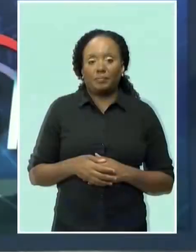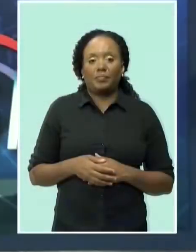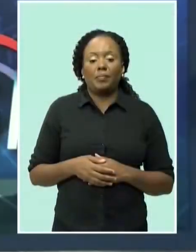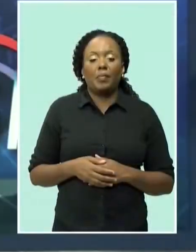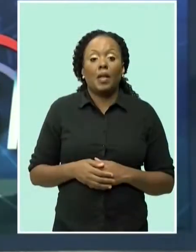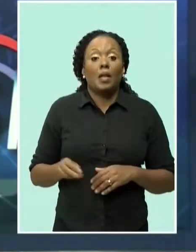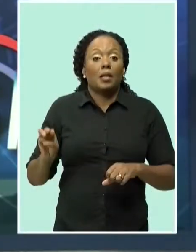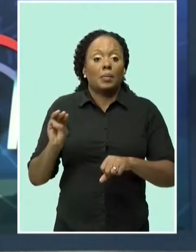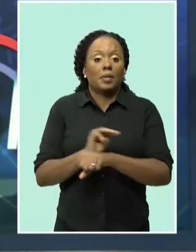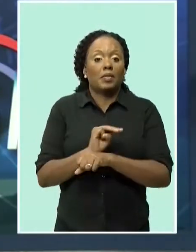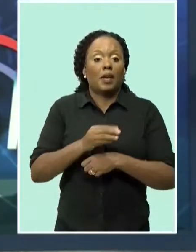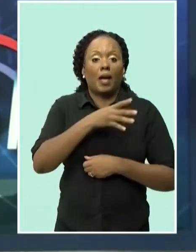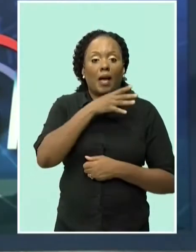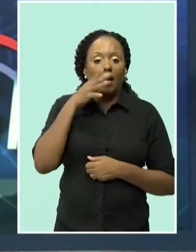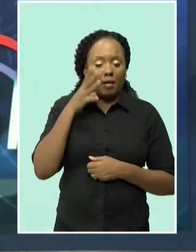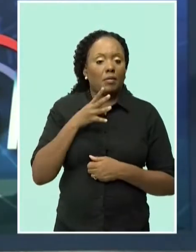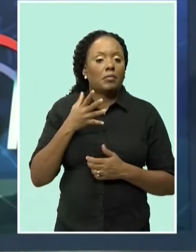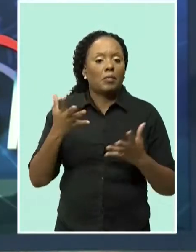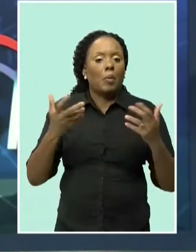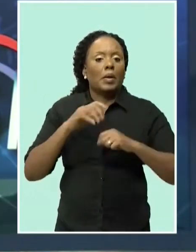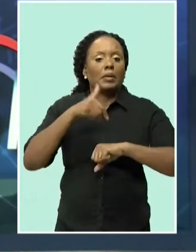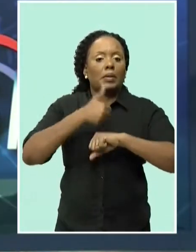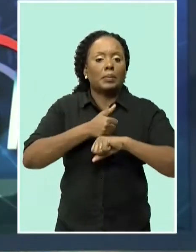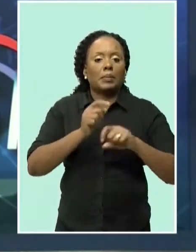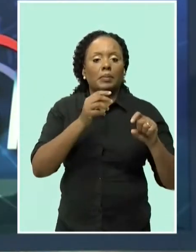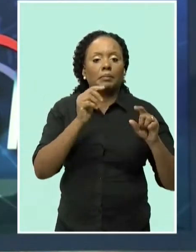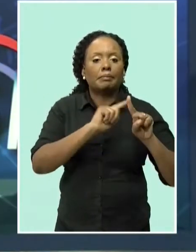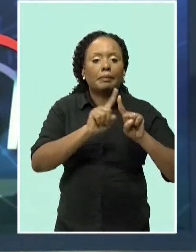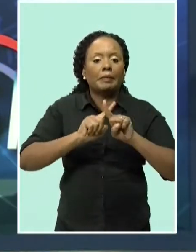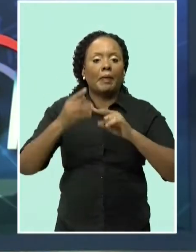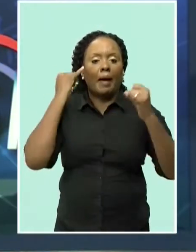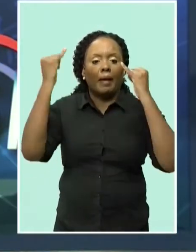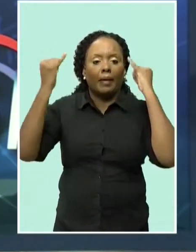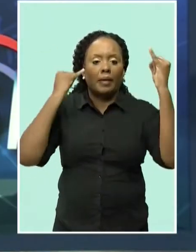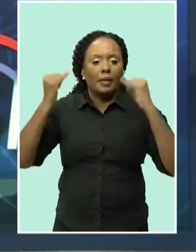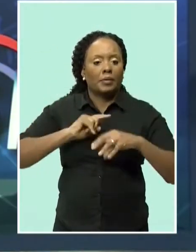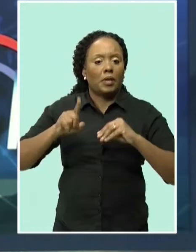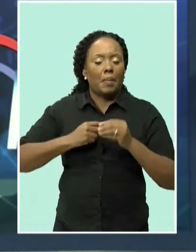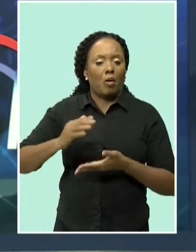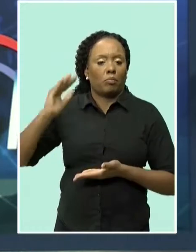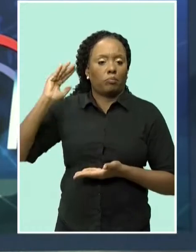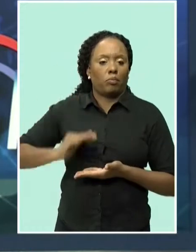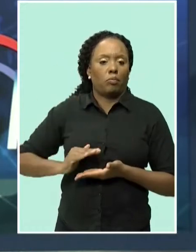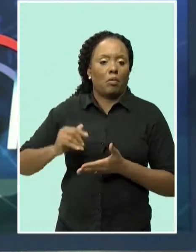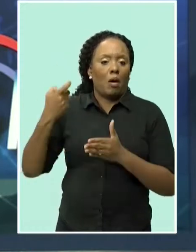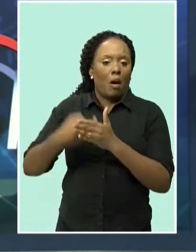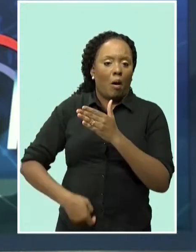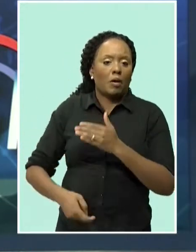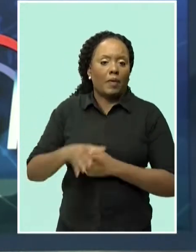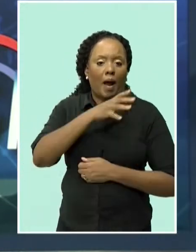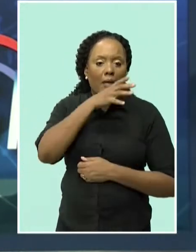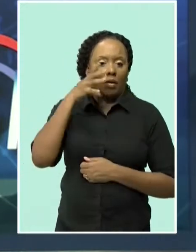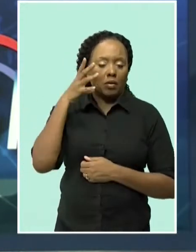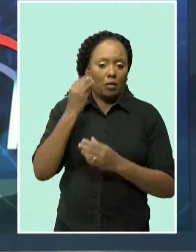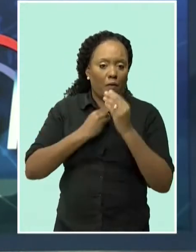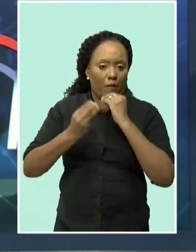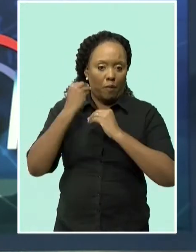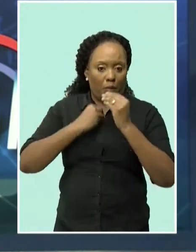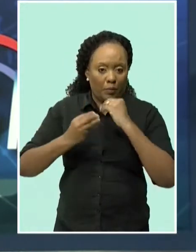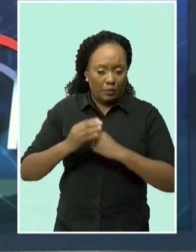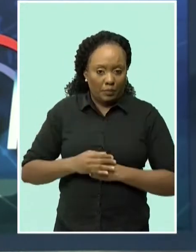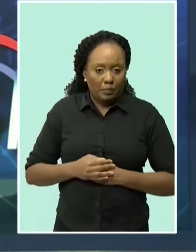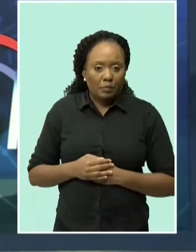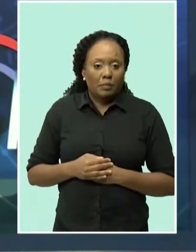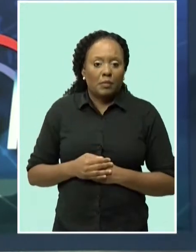The Ministry of Agriculture has embarked on a number of initiatives to drive down the cost of the agricultural aspect of Barbados' food import